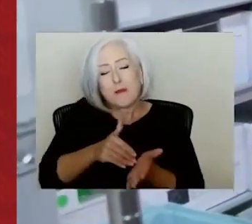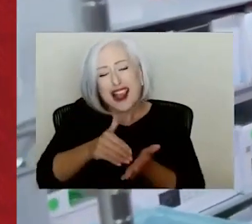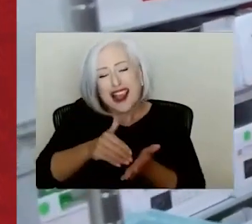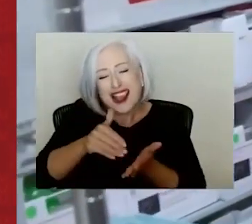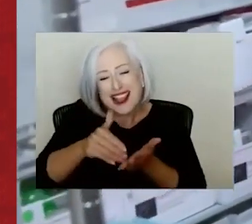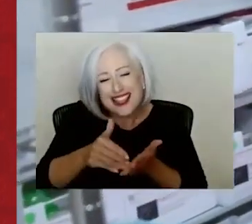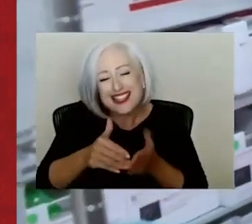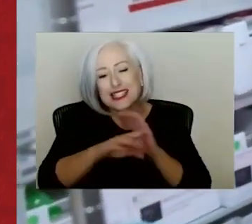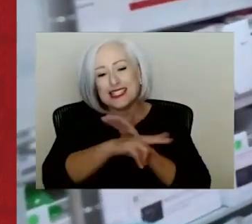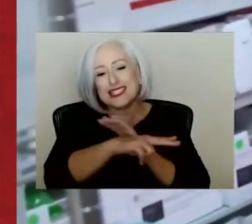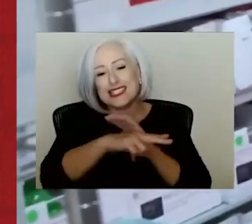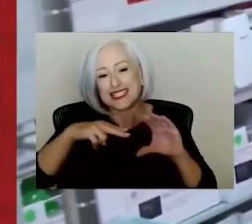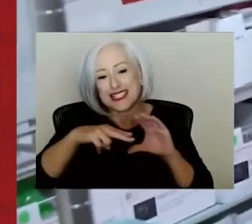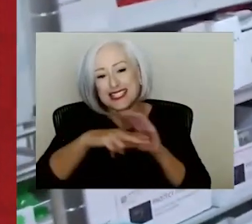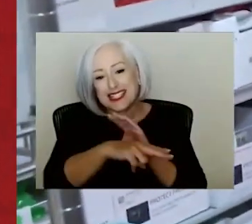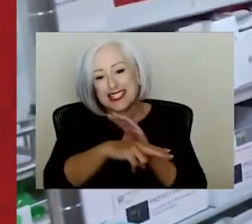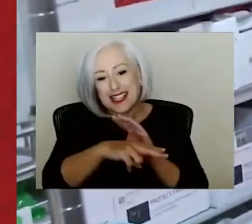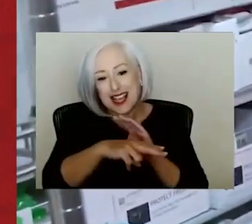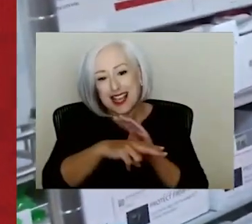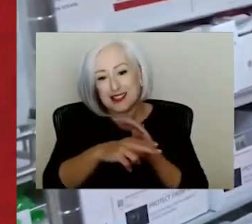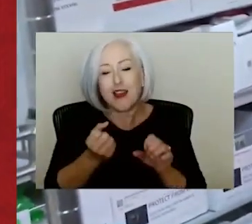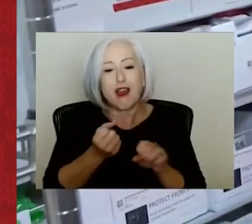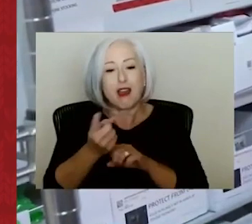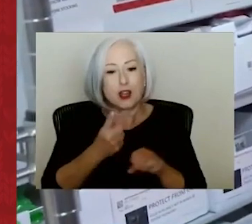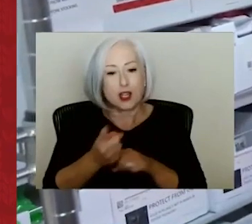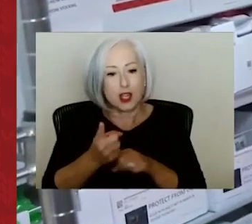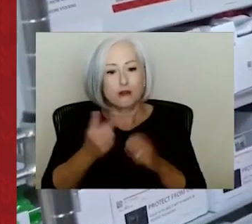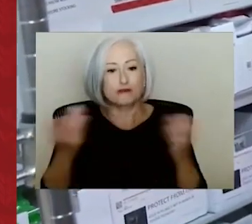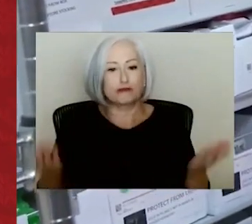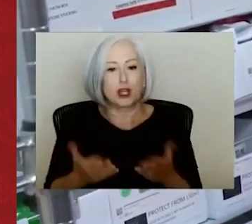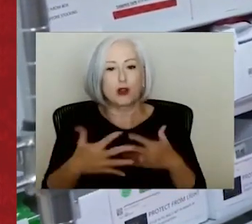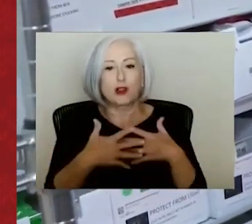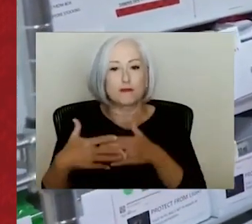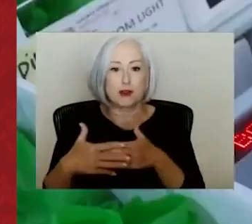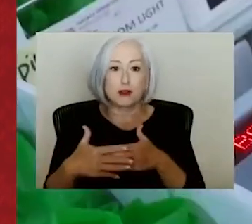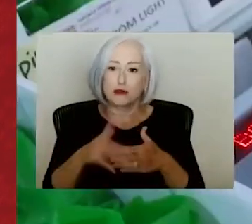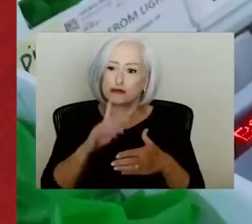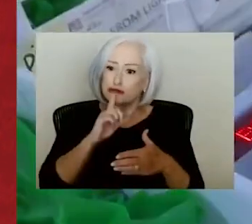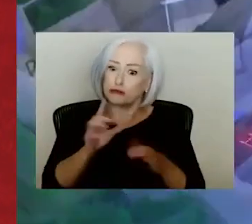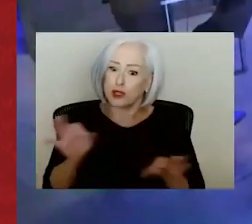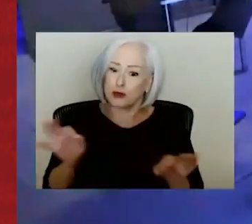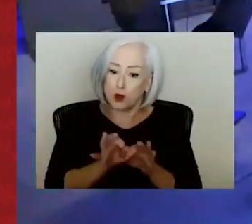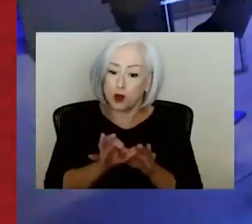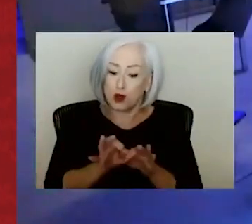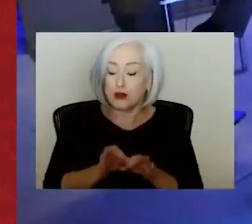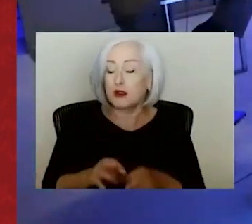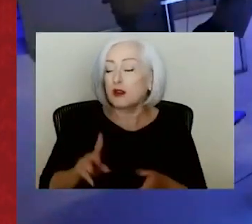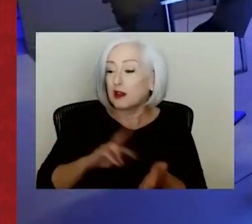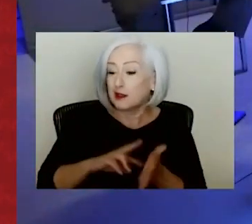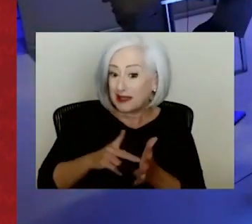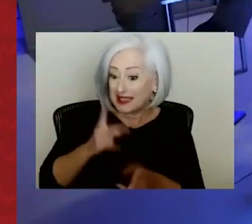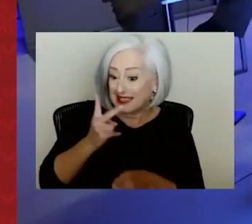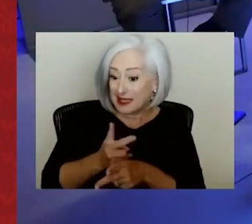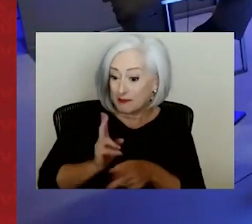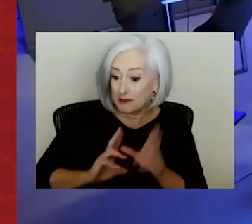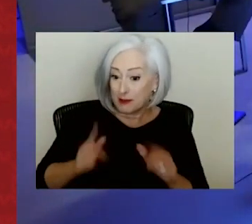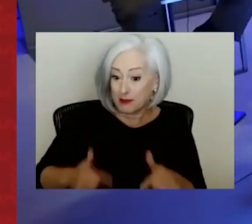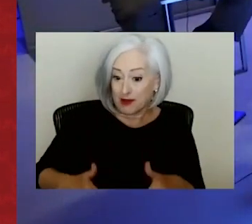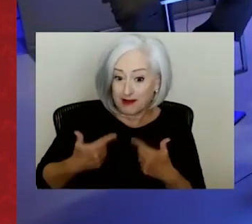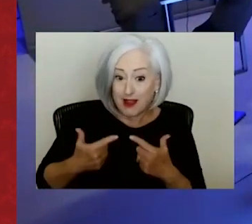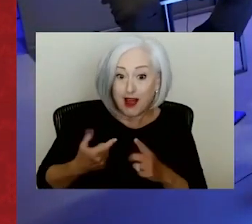major component of what we do in radiology. So really it's helping keep people alive with either diagnosis or